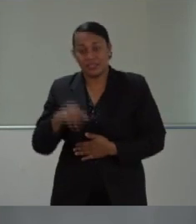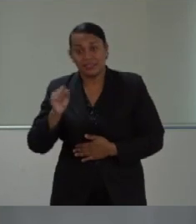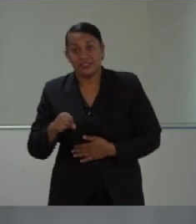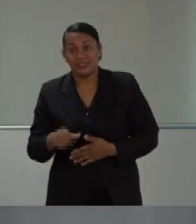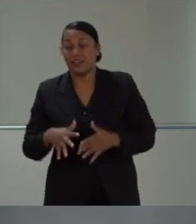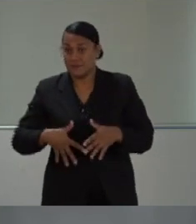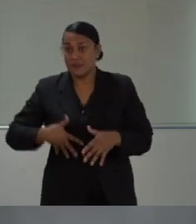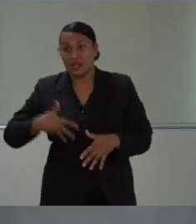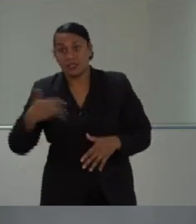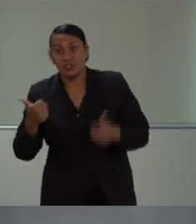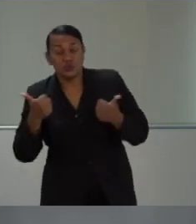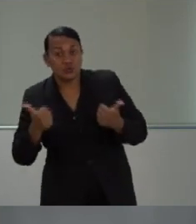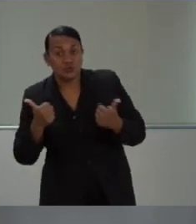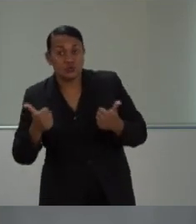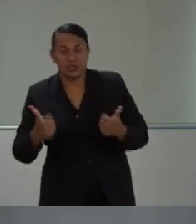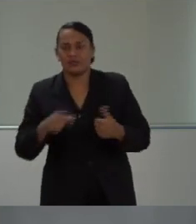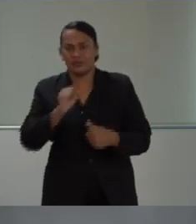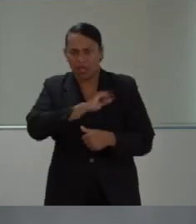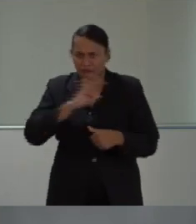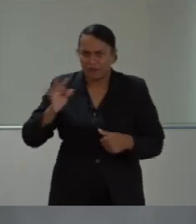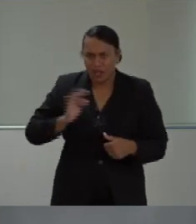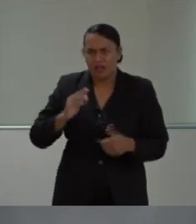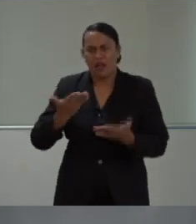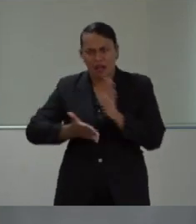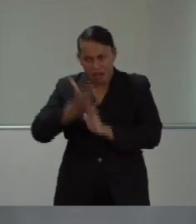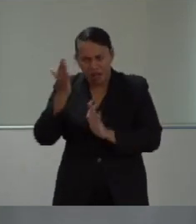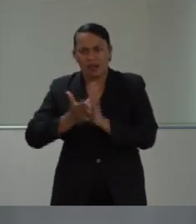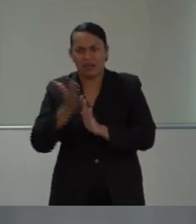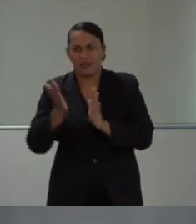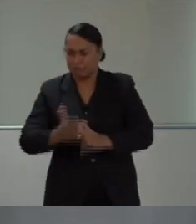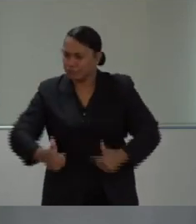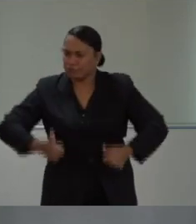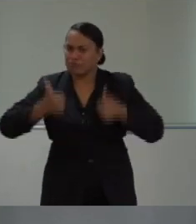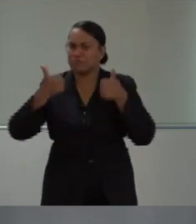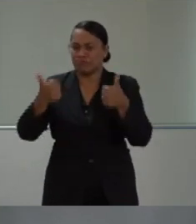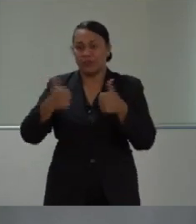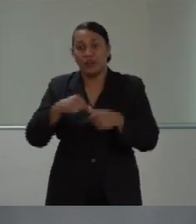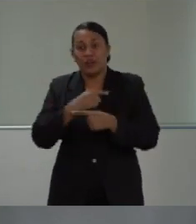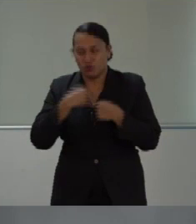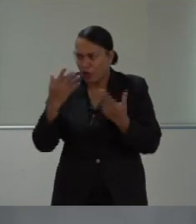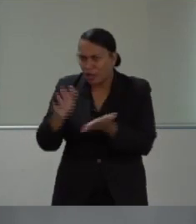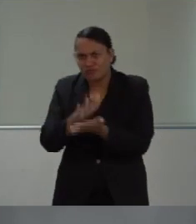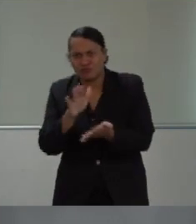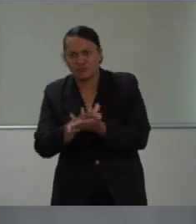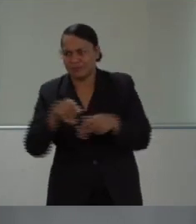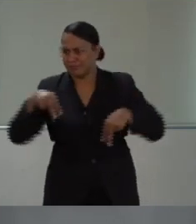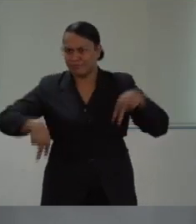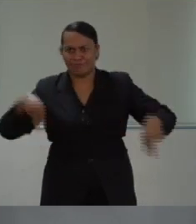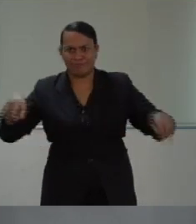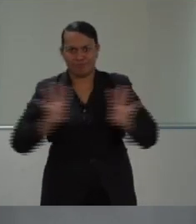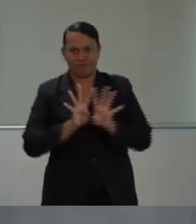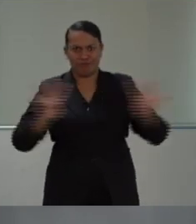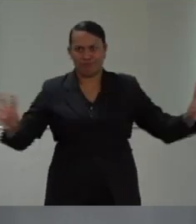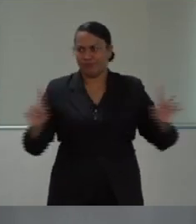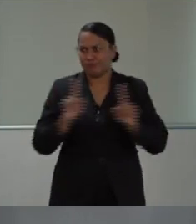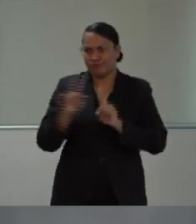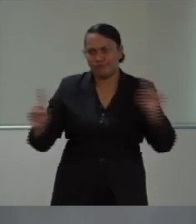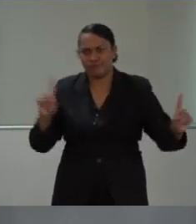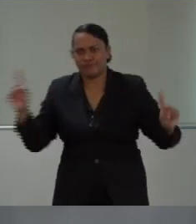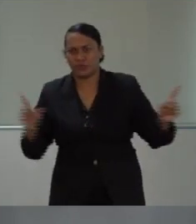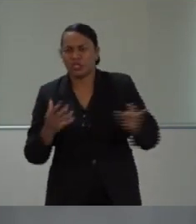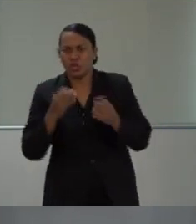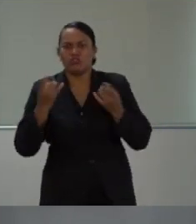force is at one of its highest. We are happy to be out there. That's what we signed up for, to serve the